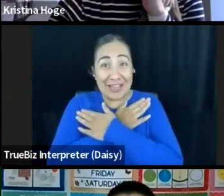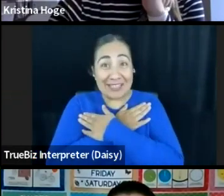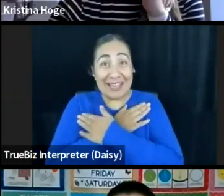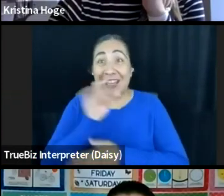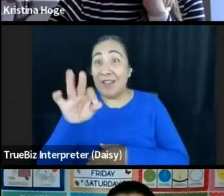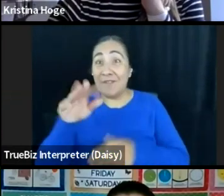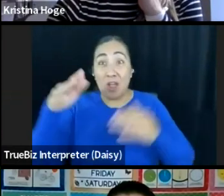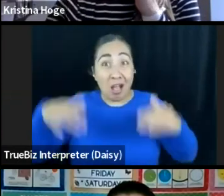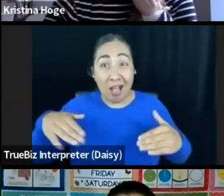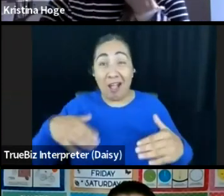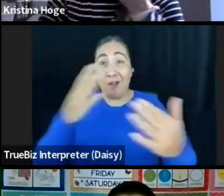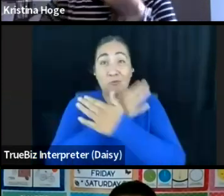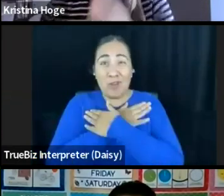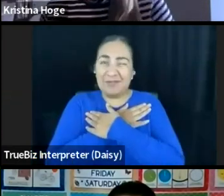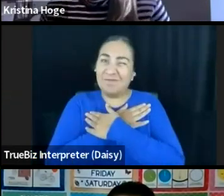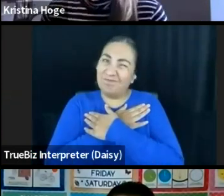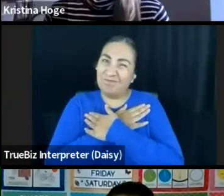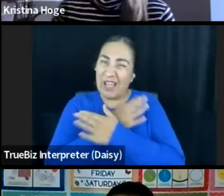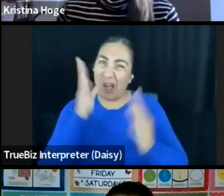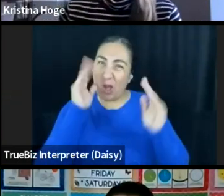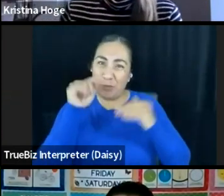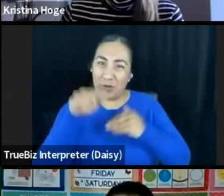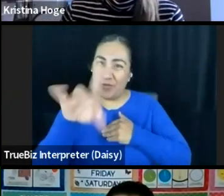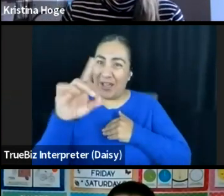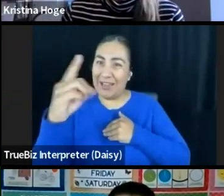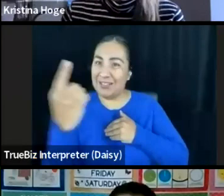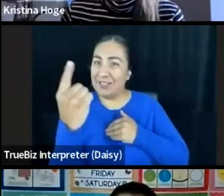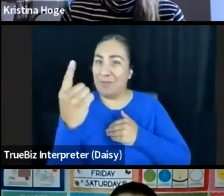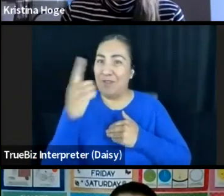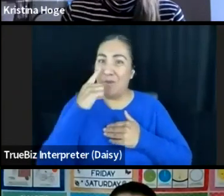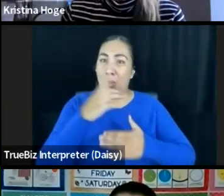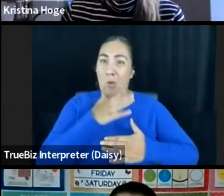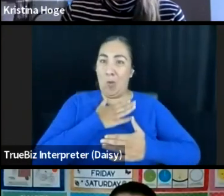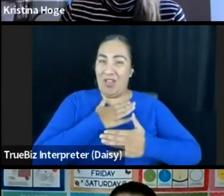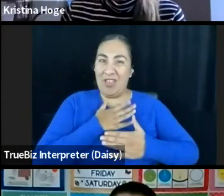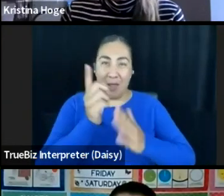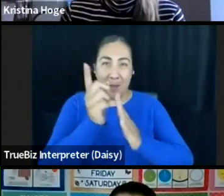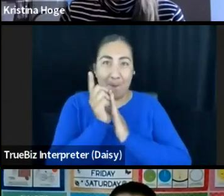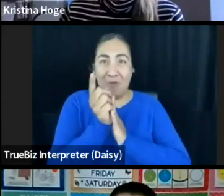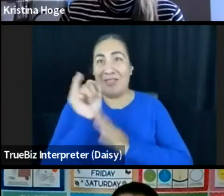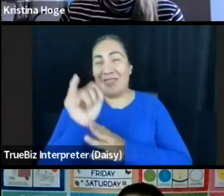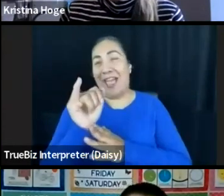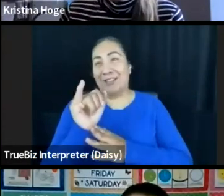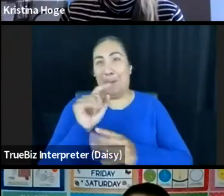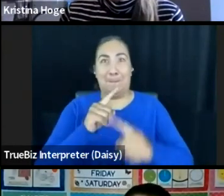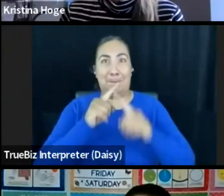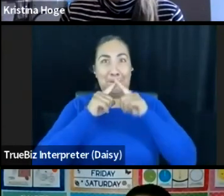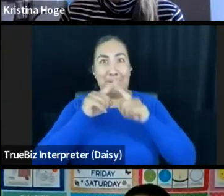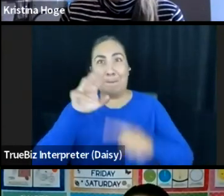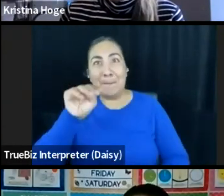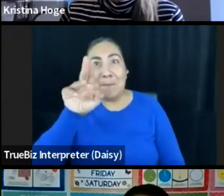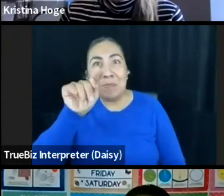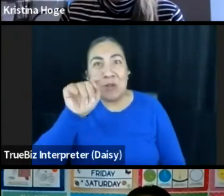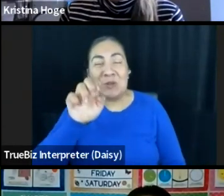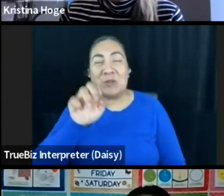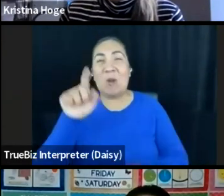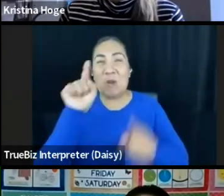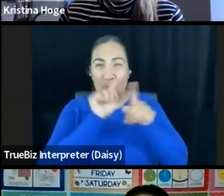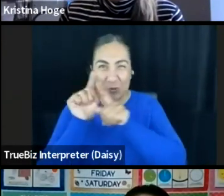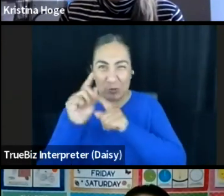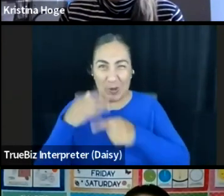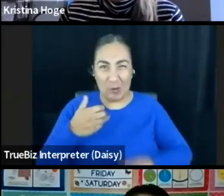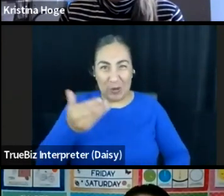I hope you find a space for breath, even if it was in the moment of that mute. I would also like to welcome